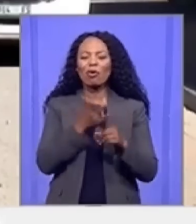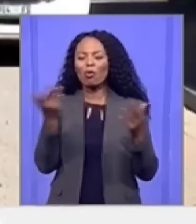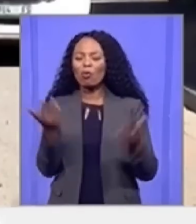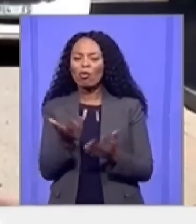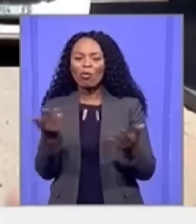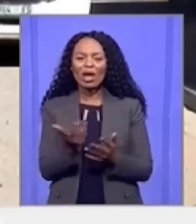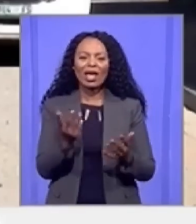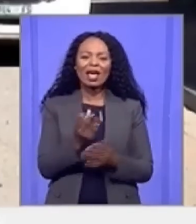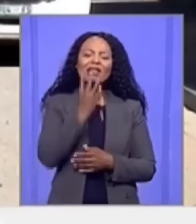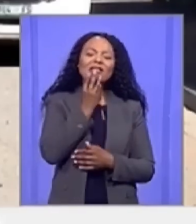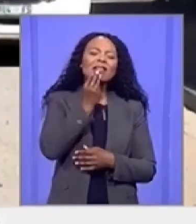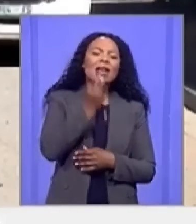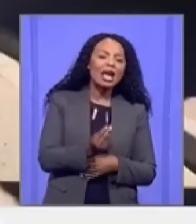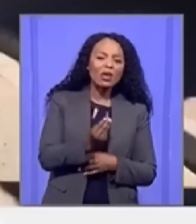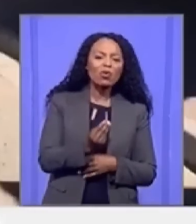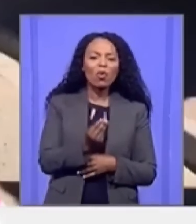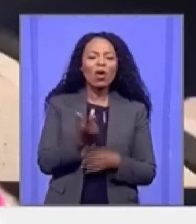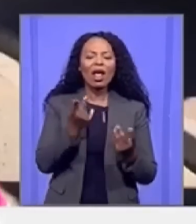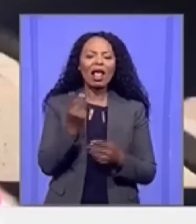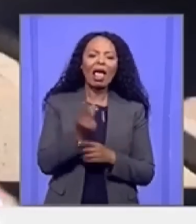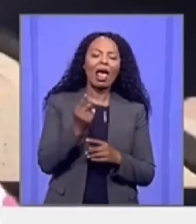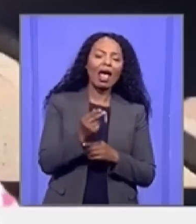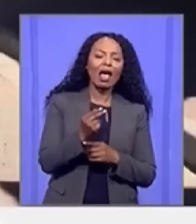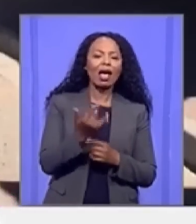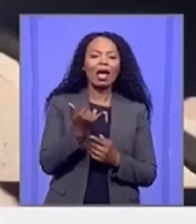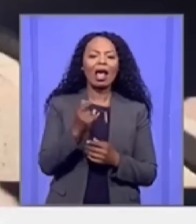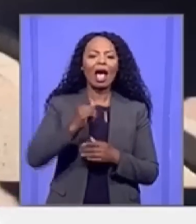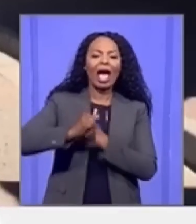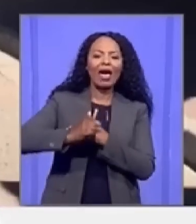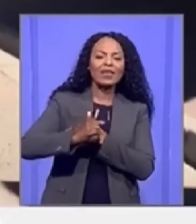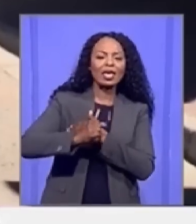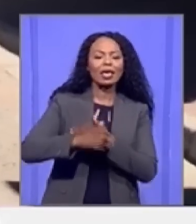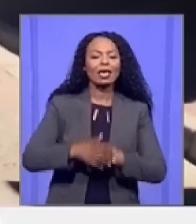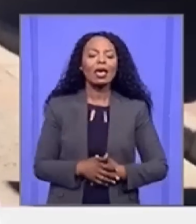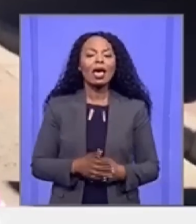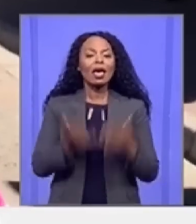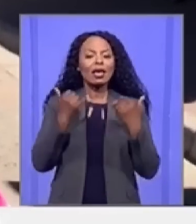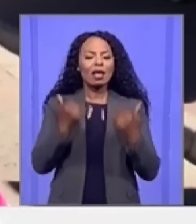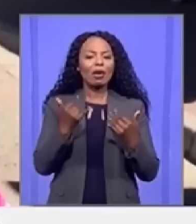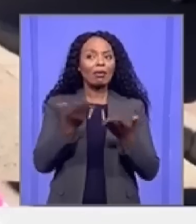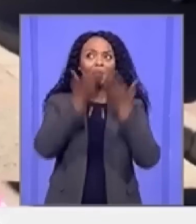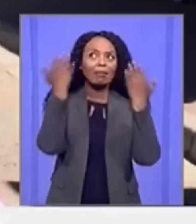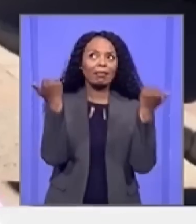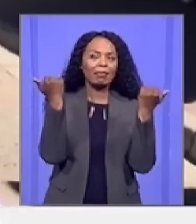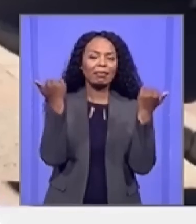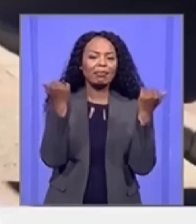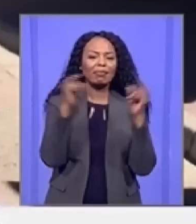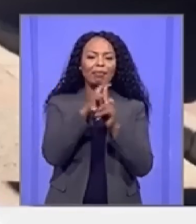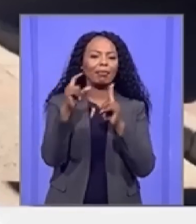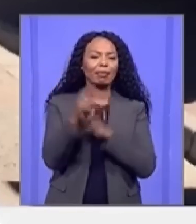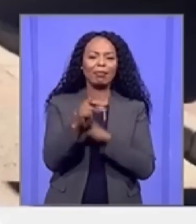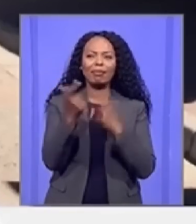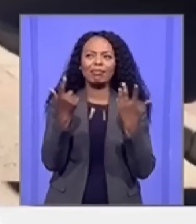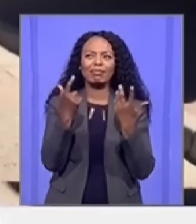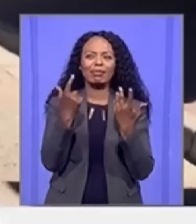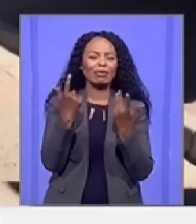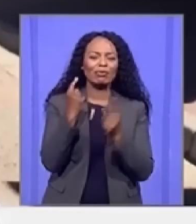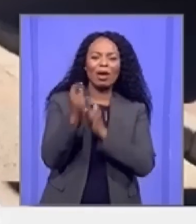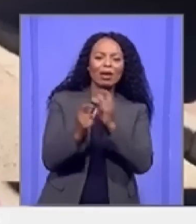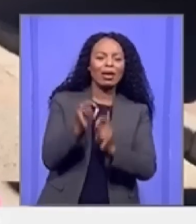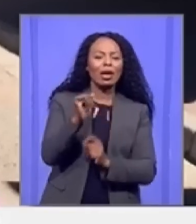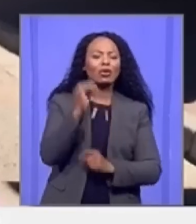ditedio di re shasha ka le ha ke tsebe ka nalane ya Basotho ne ha ke soka ke utlwa